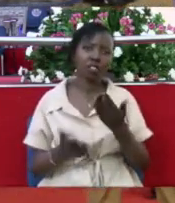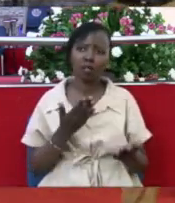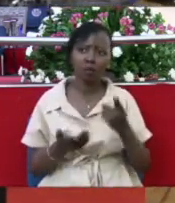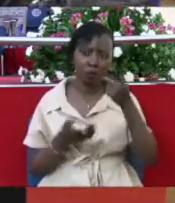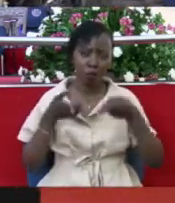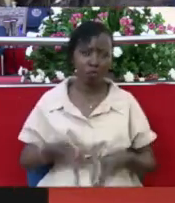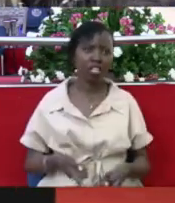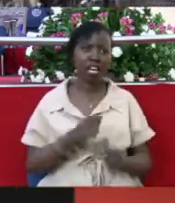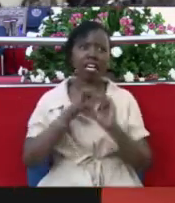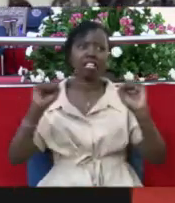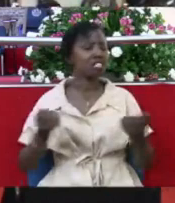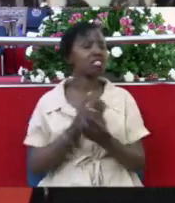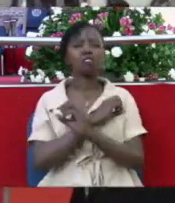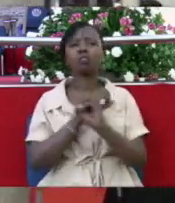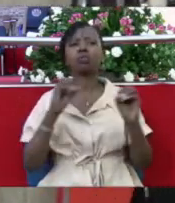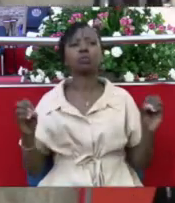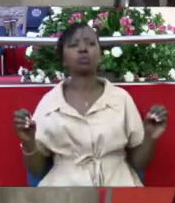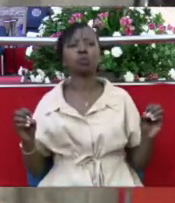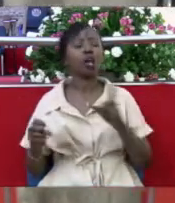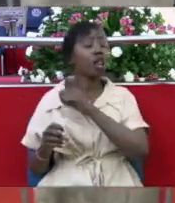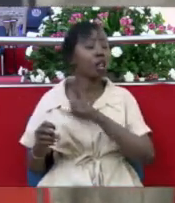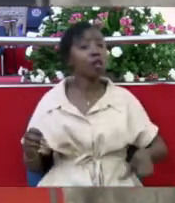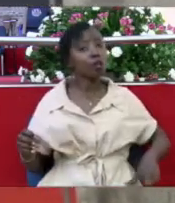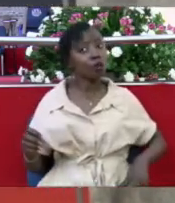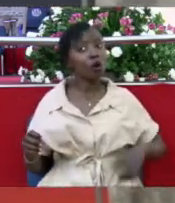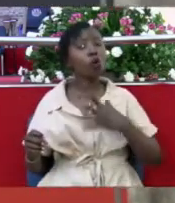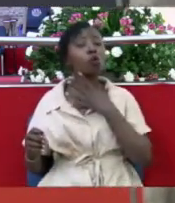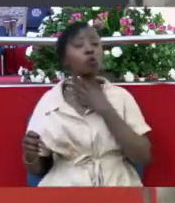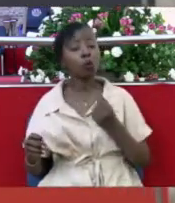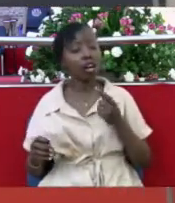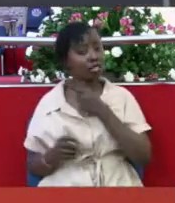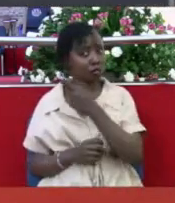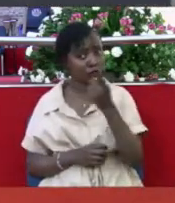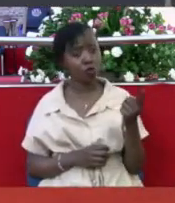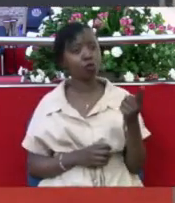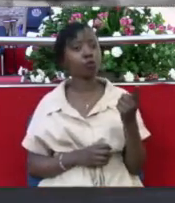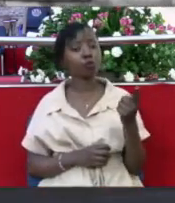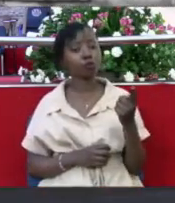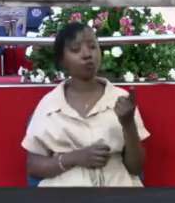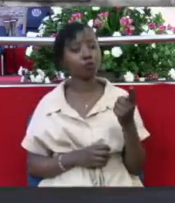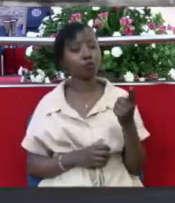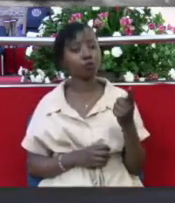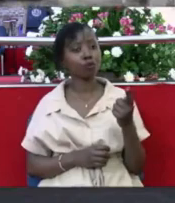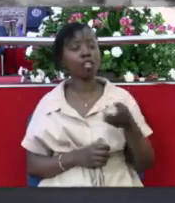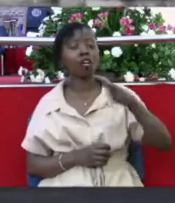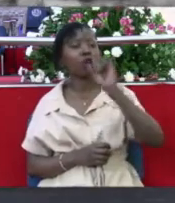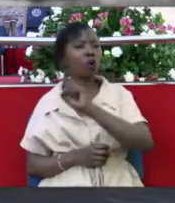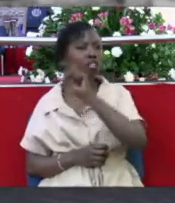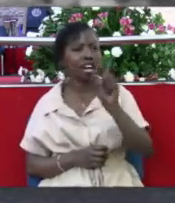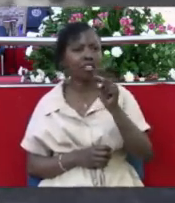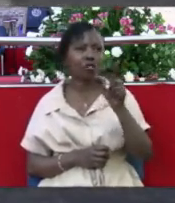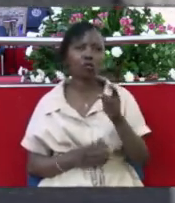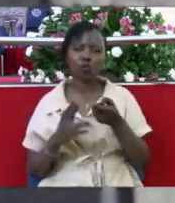born again. Hata hujaokoka. The Lord still requires something out of you. Mungu anahitaji kitu kutoka kwako. He's asking you, restart your life.